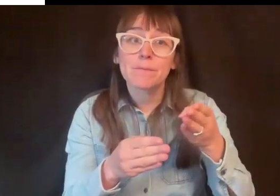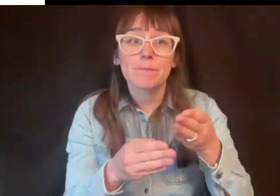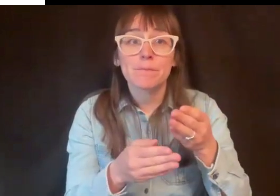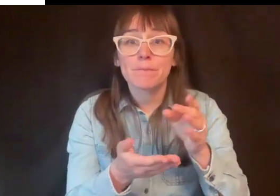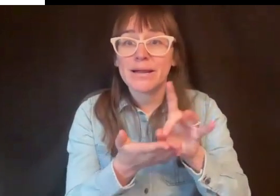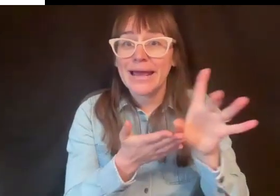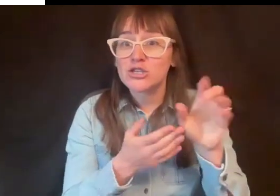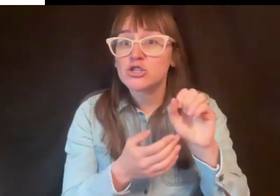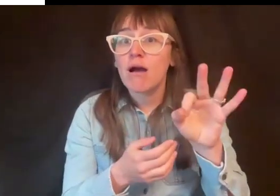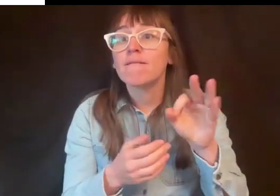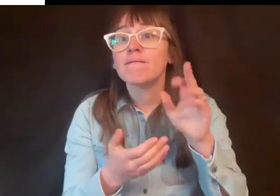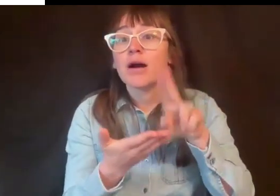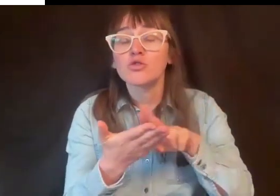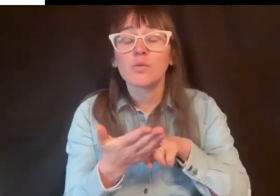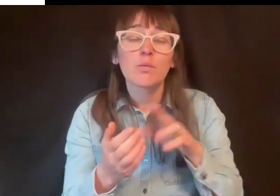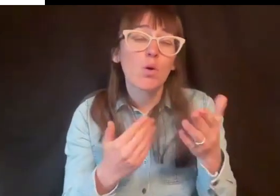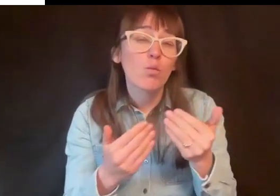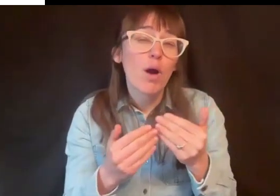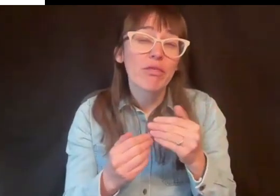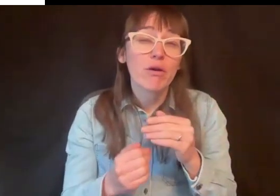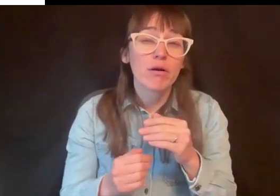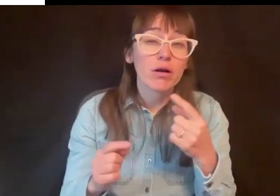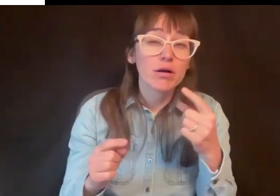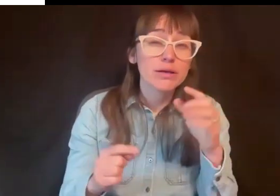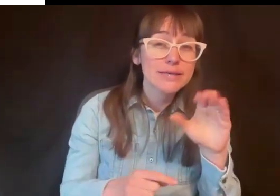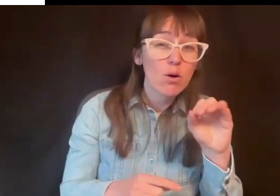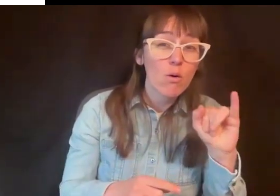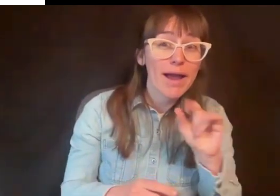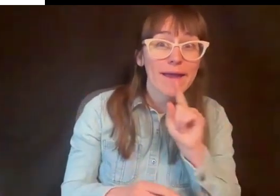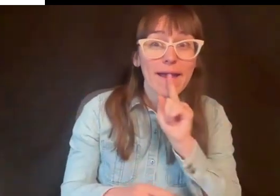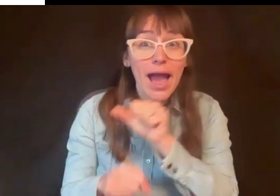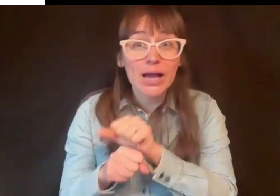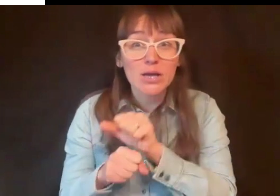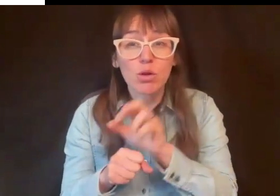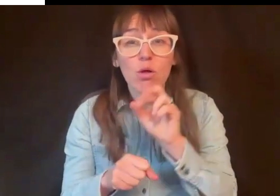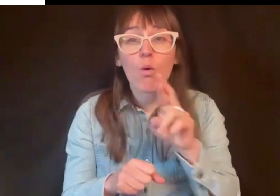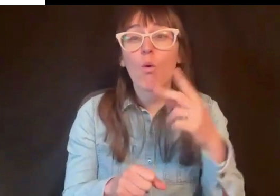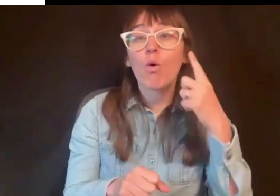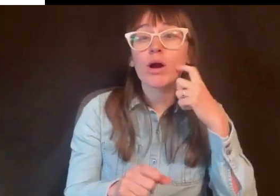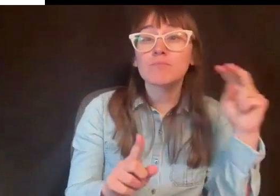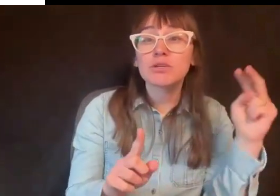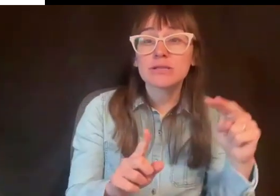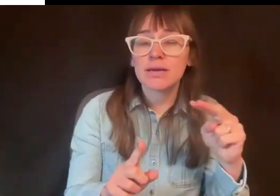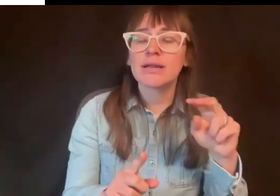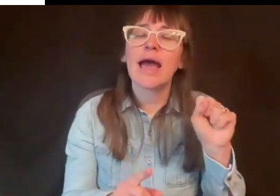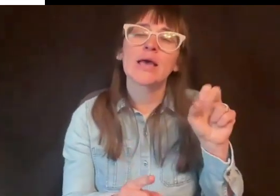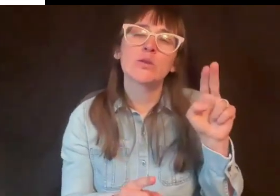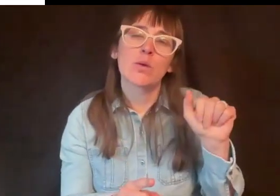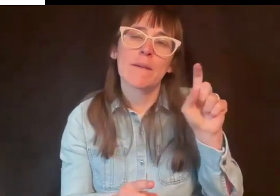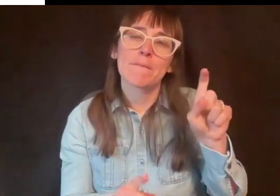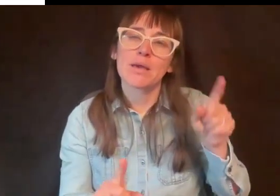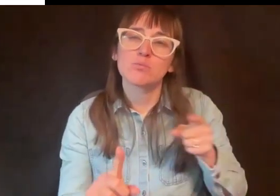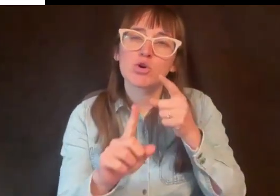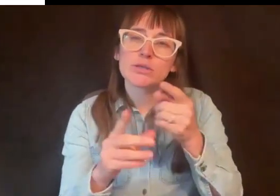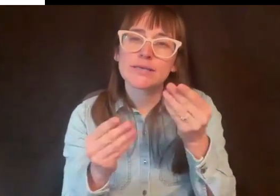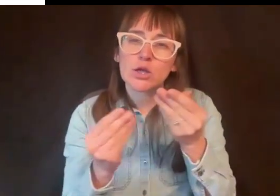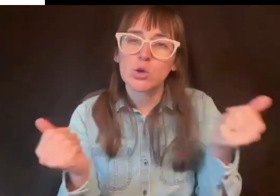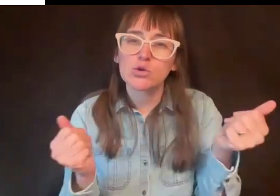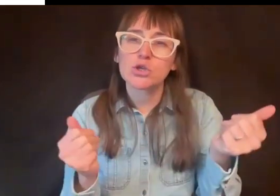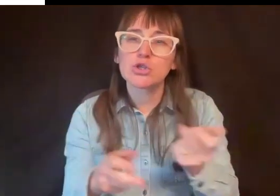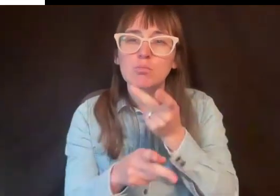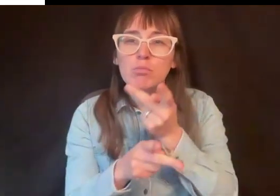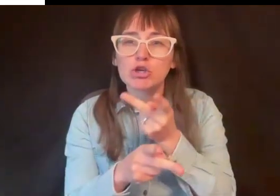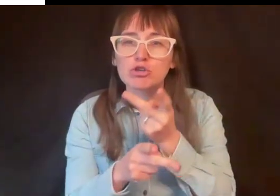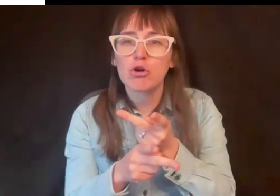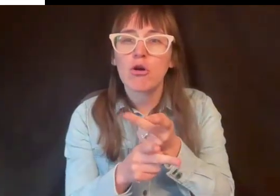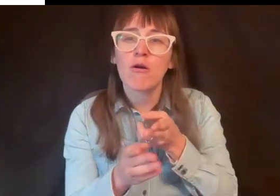is actual or perceived, it is essential that the SUA pursue solutions that preserve the integrity of the mission